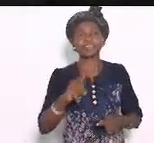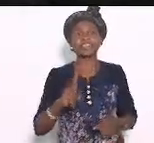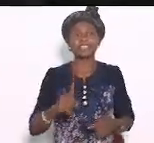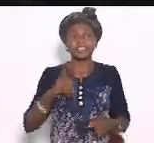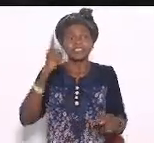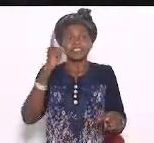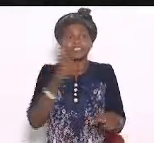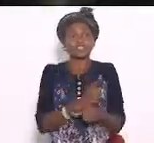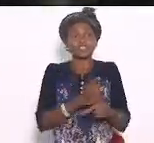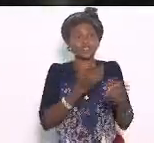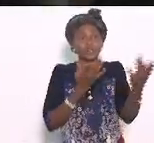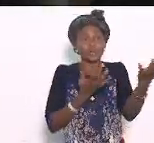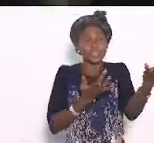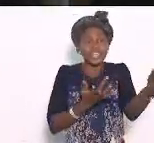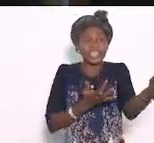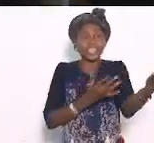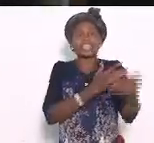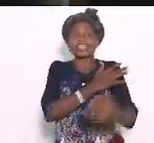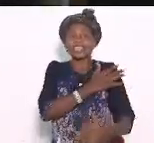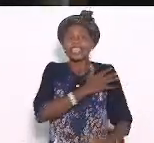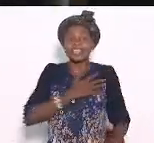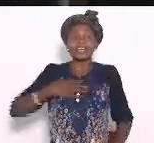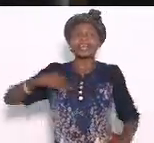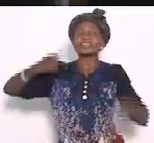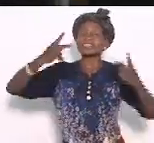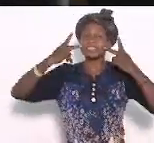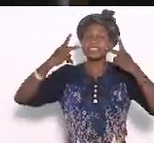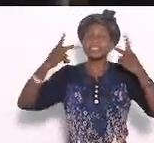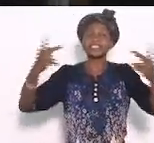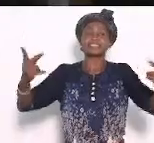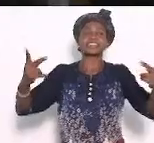all you need to do is